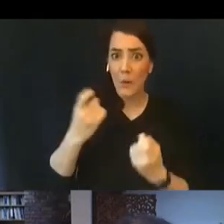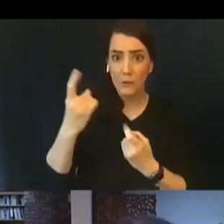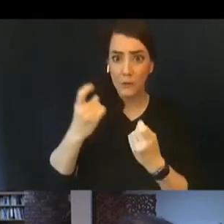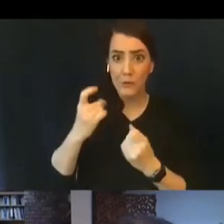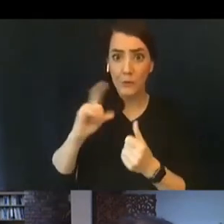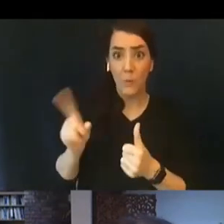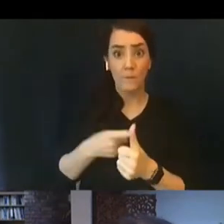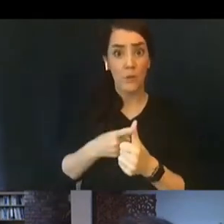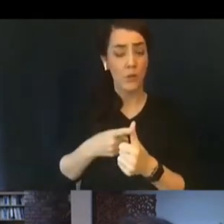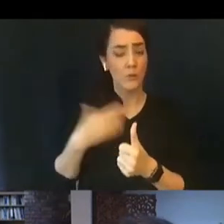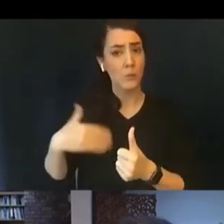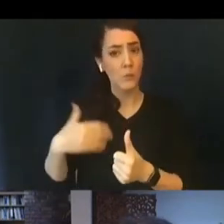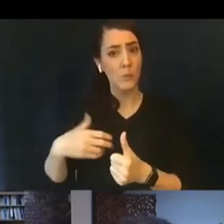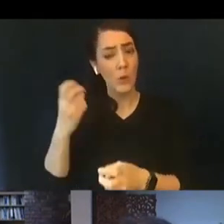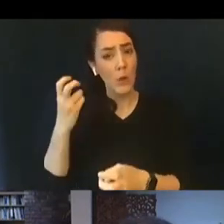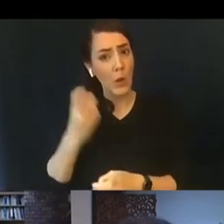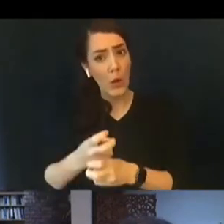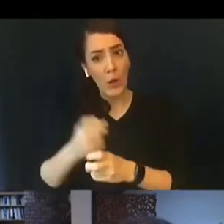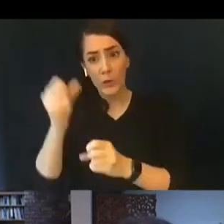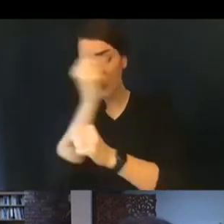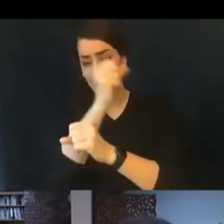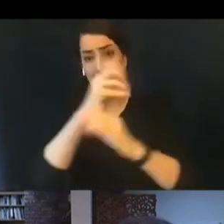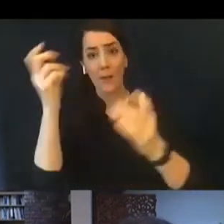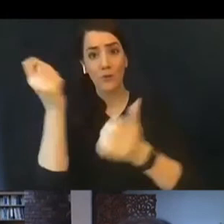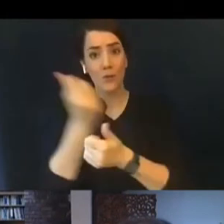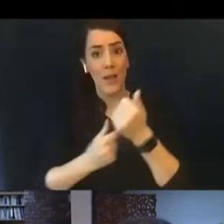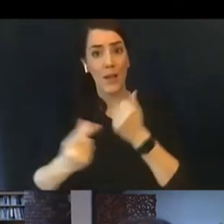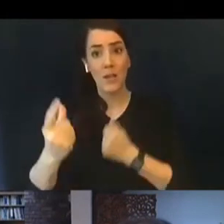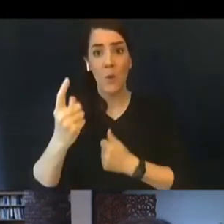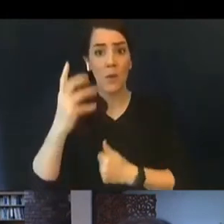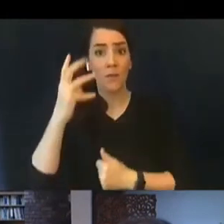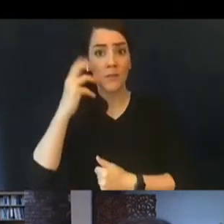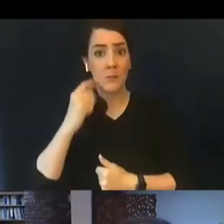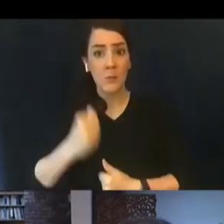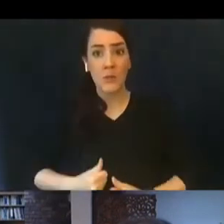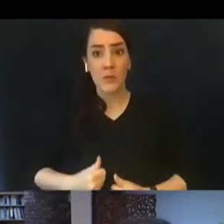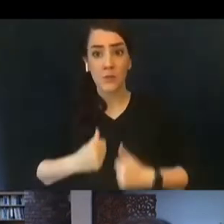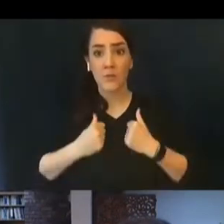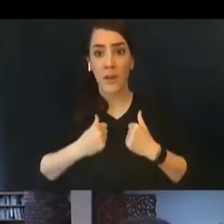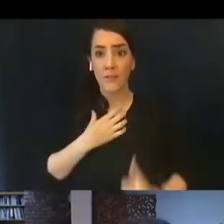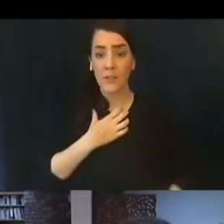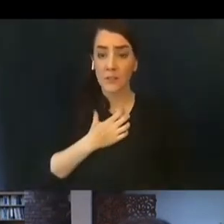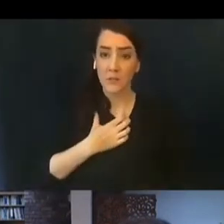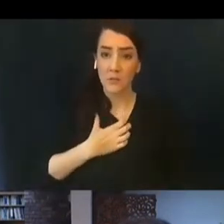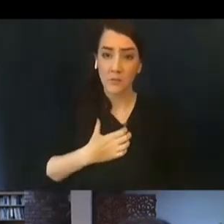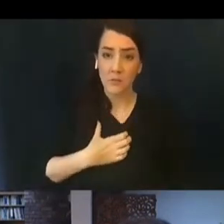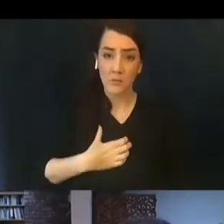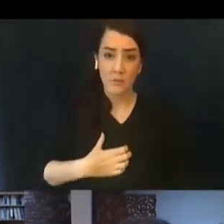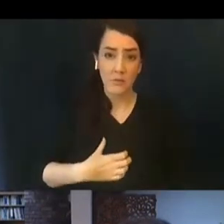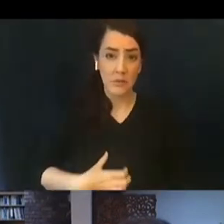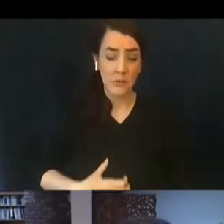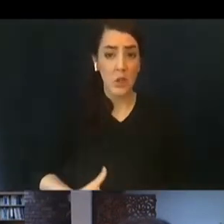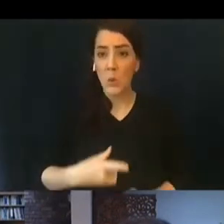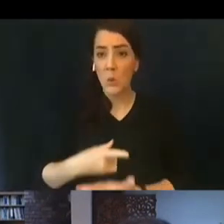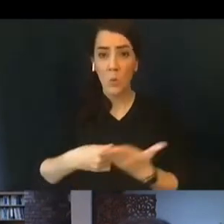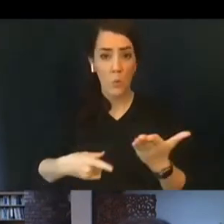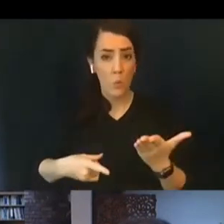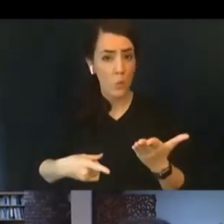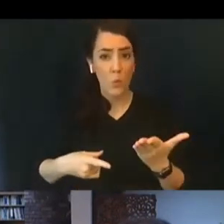imagine anyone surviving such drastic starvation. Clearly some did. What allowed anyone to survive? Were they all allies saving